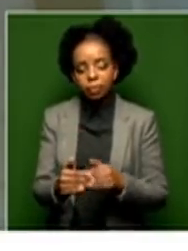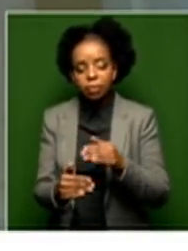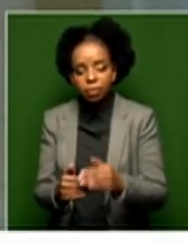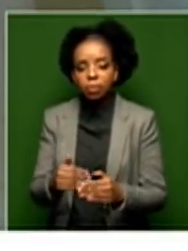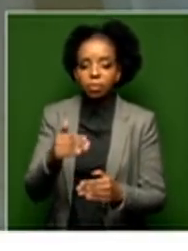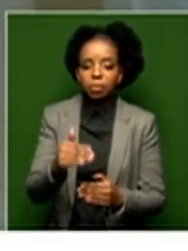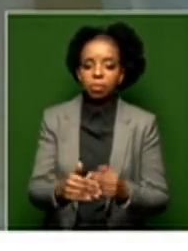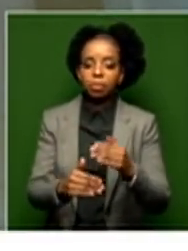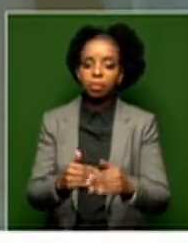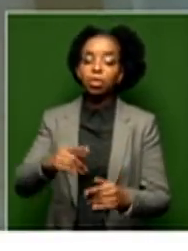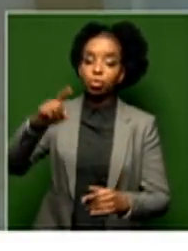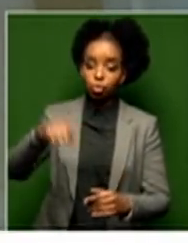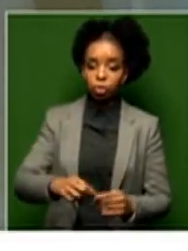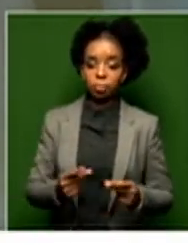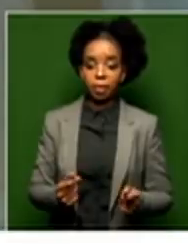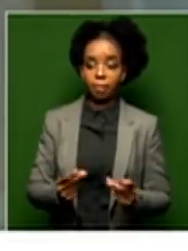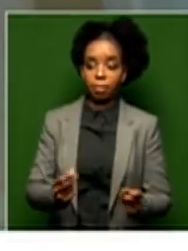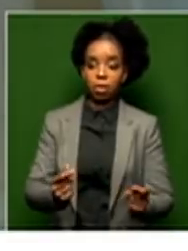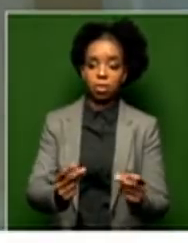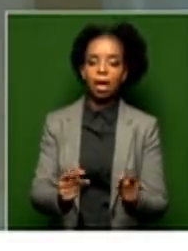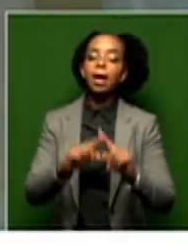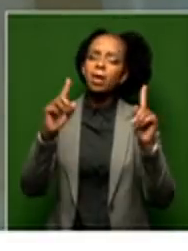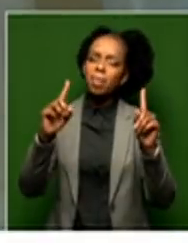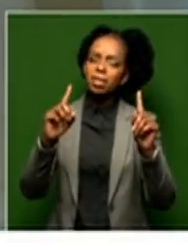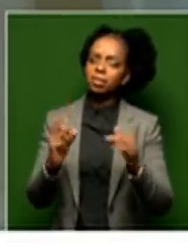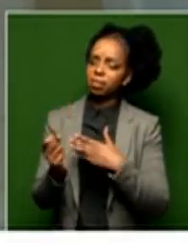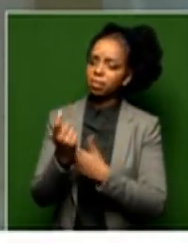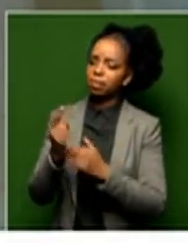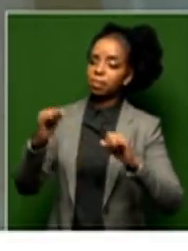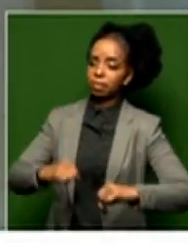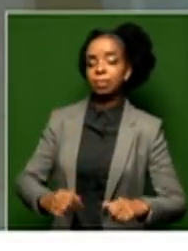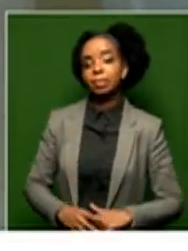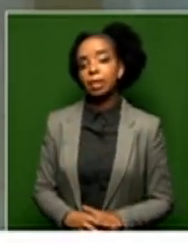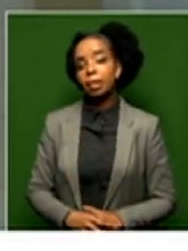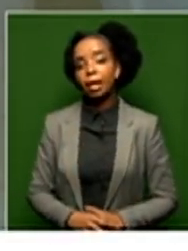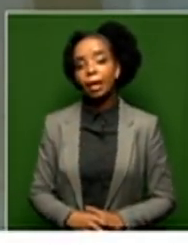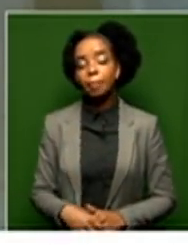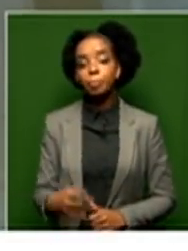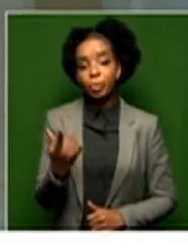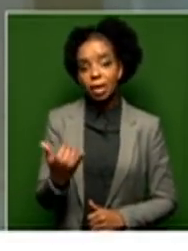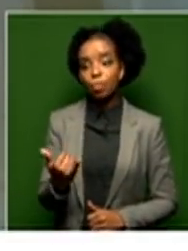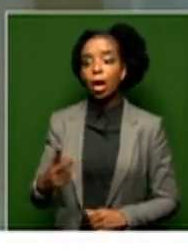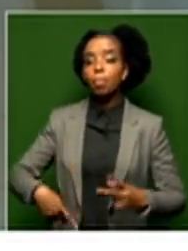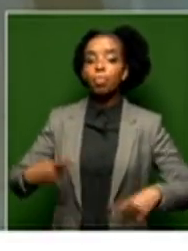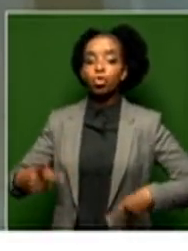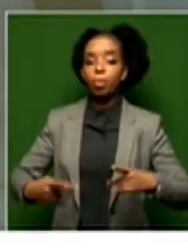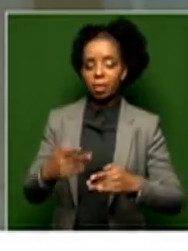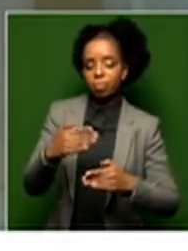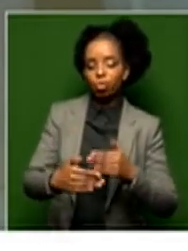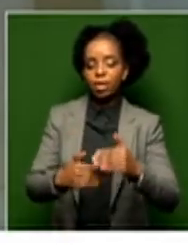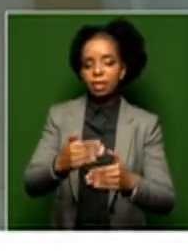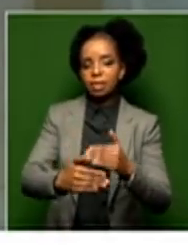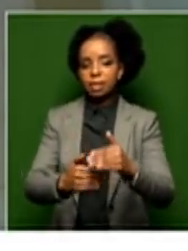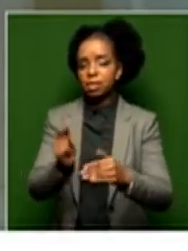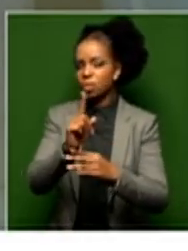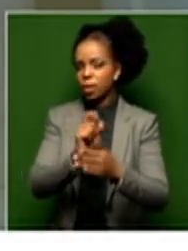be faster, but it is happening. What you can see from these procurement processes is that